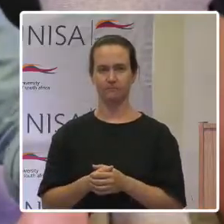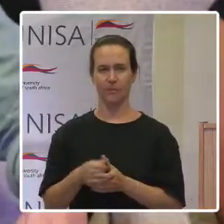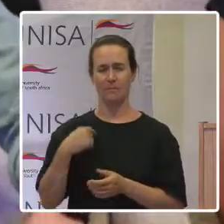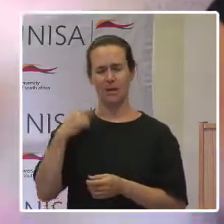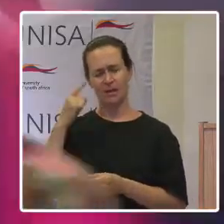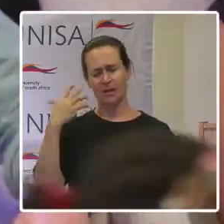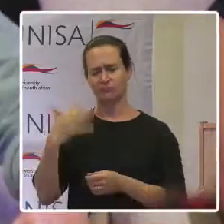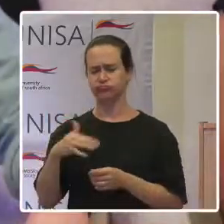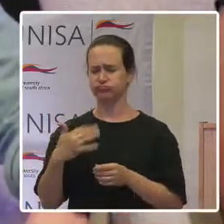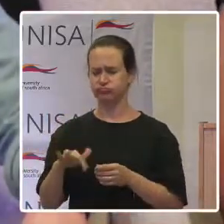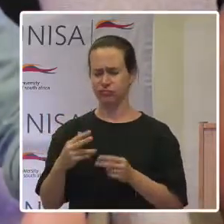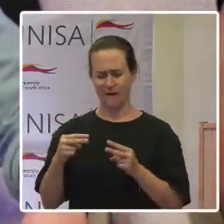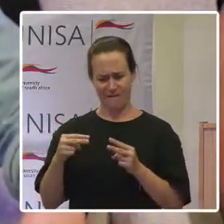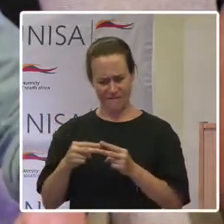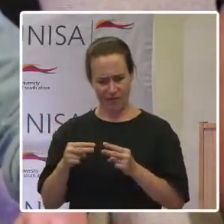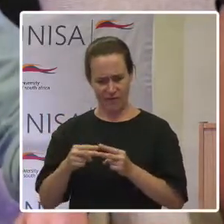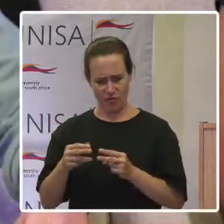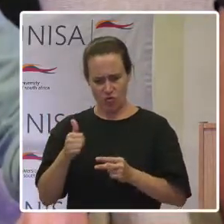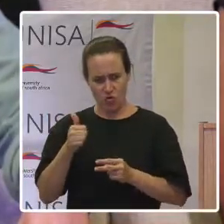very progressive.